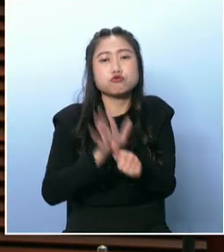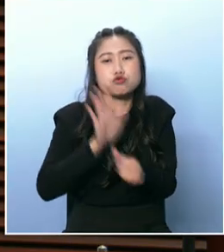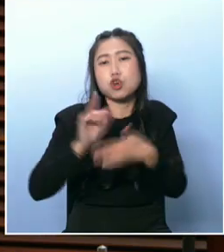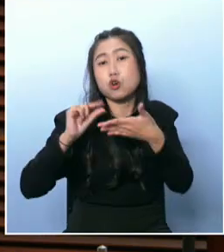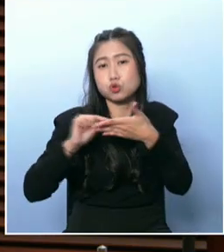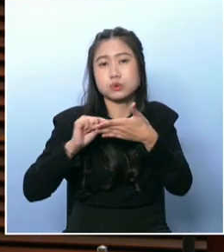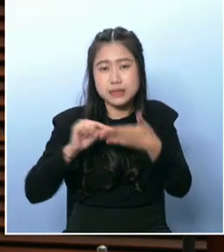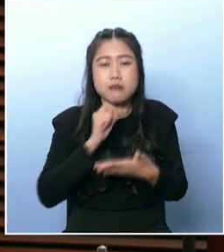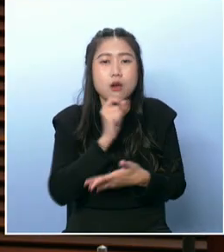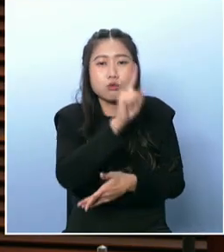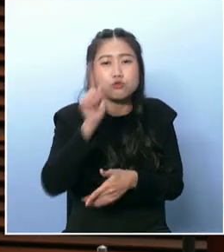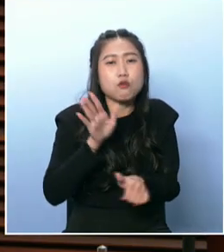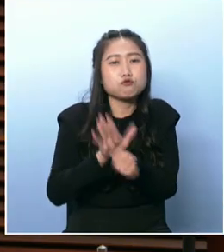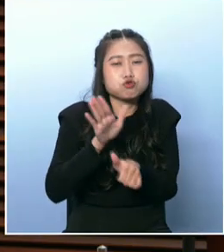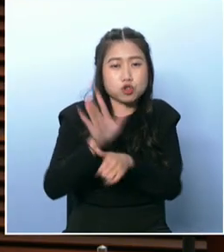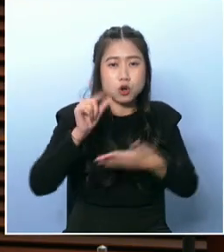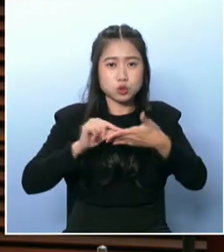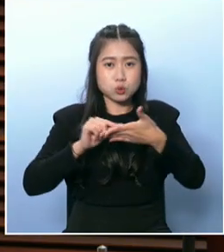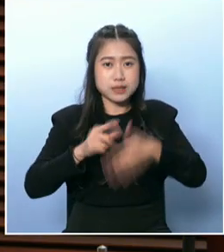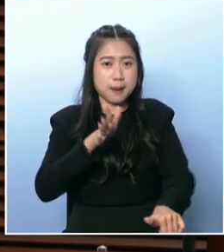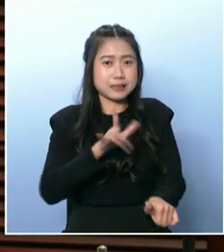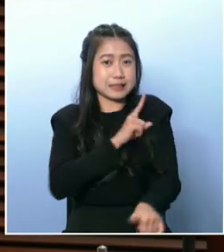We may be able to offer, say,